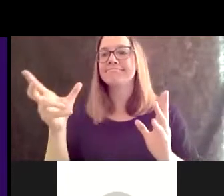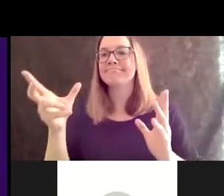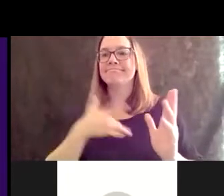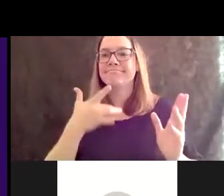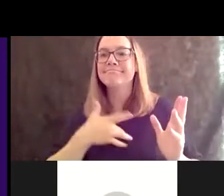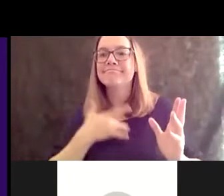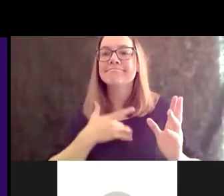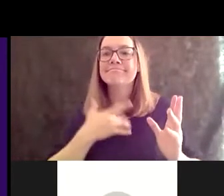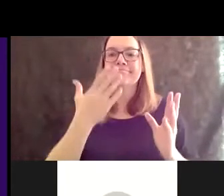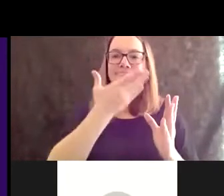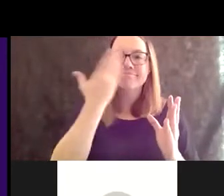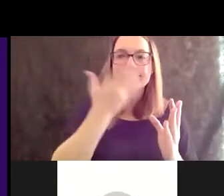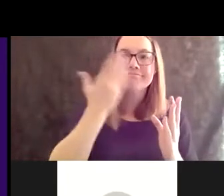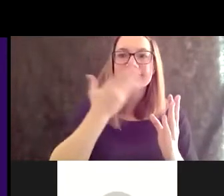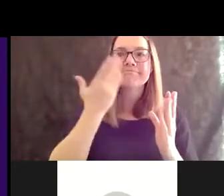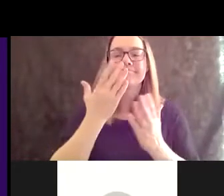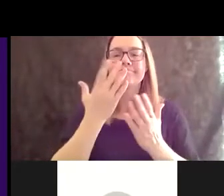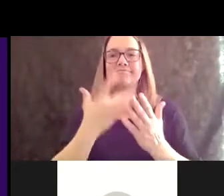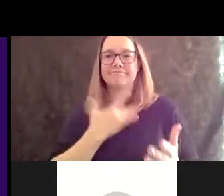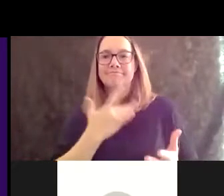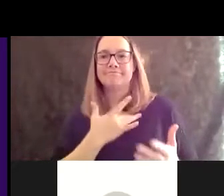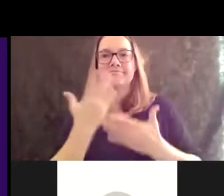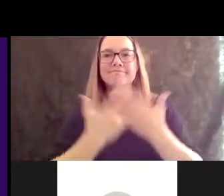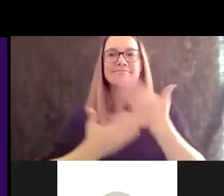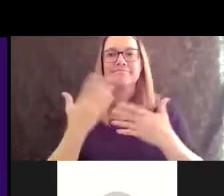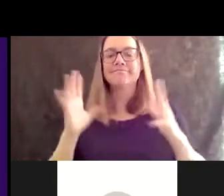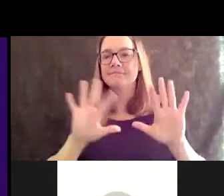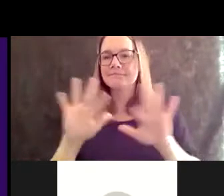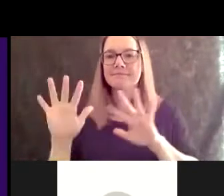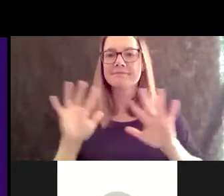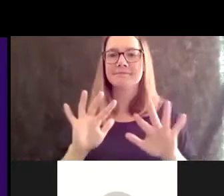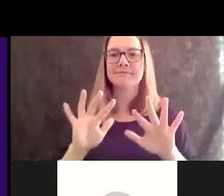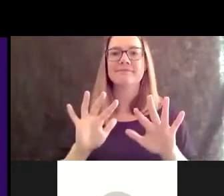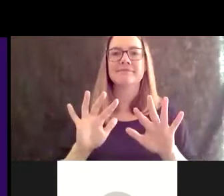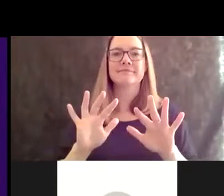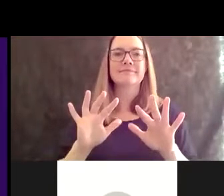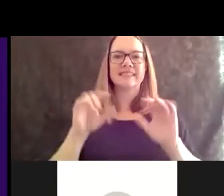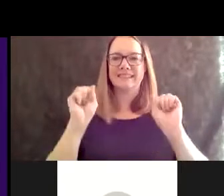which there's much to say with that.